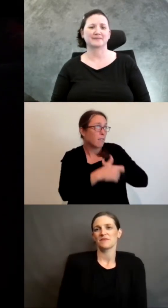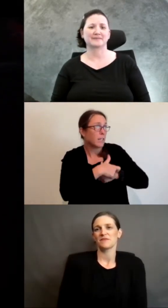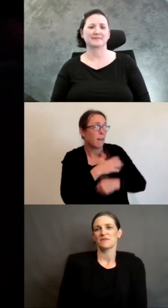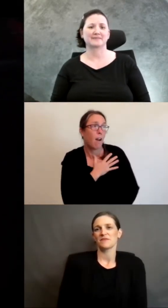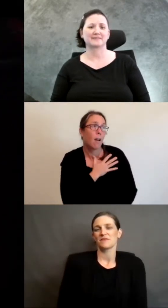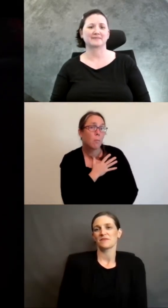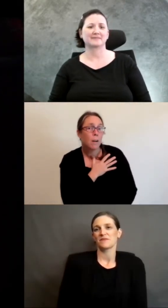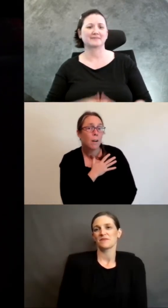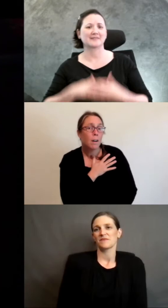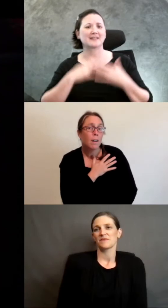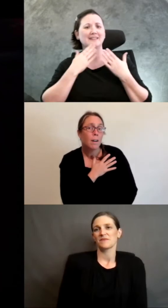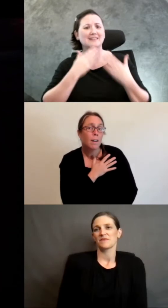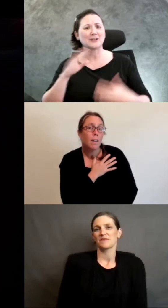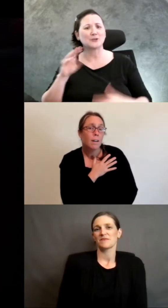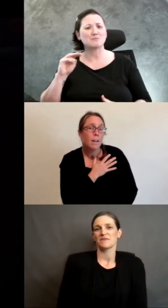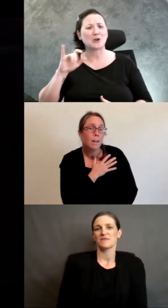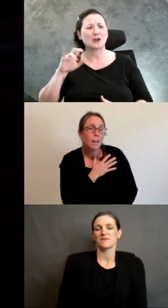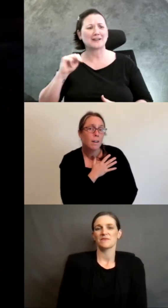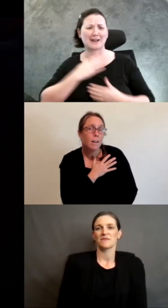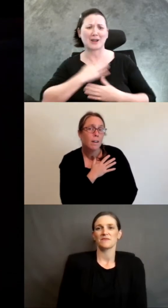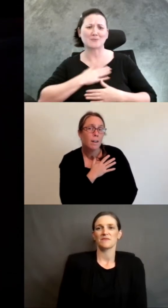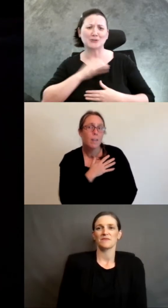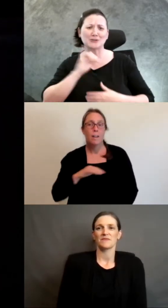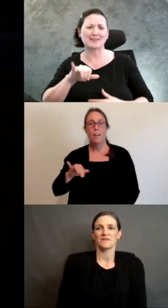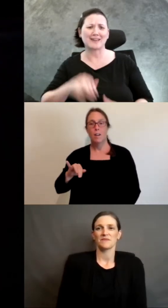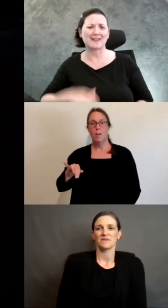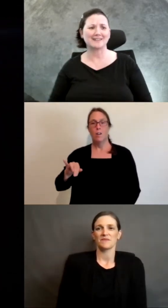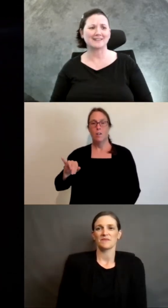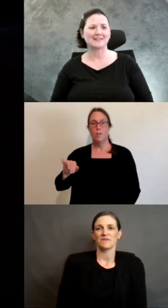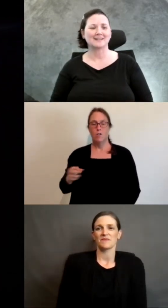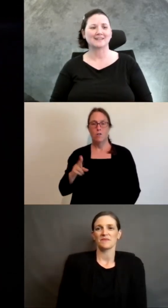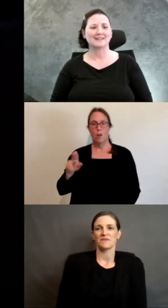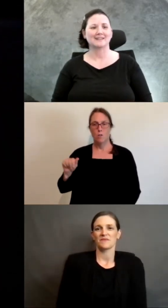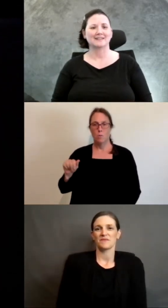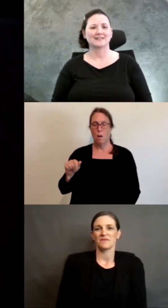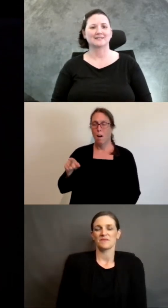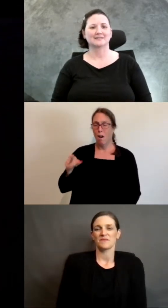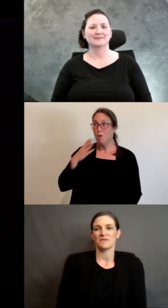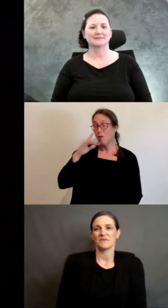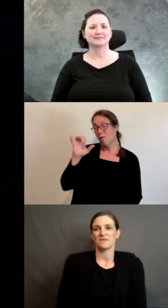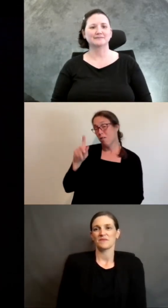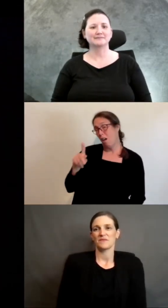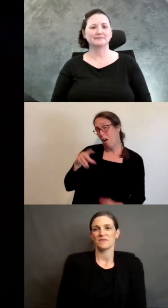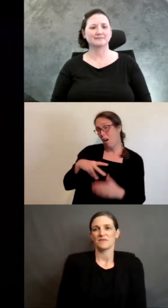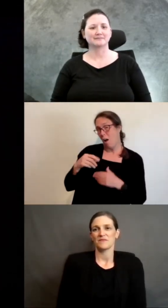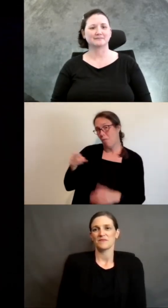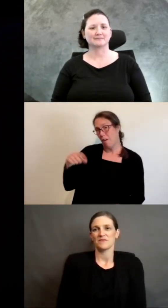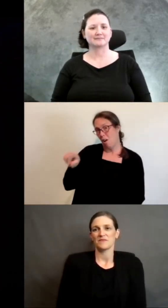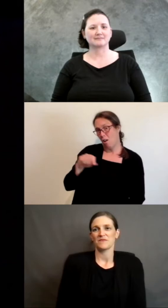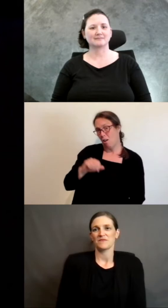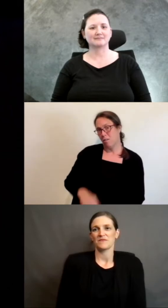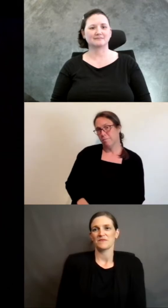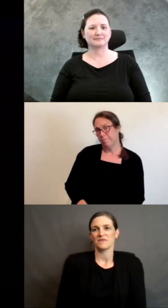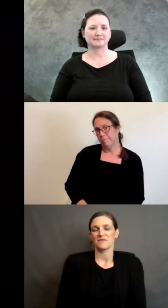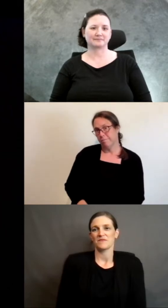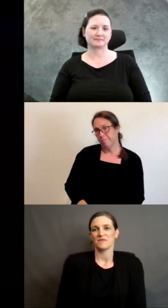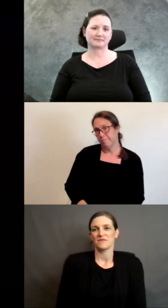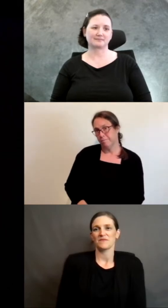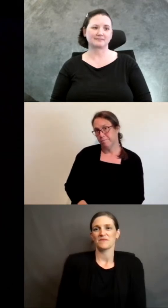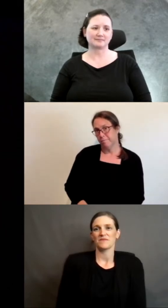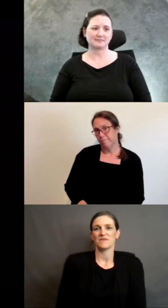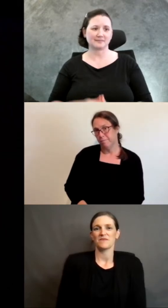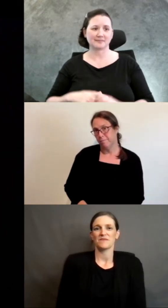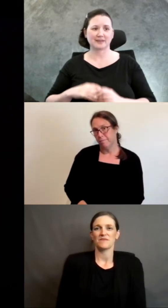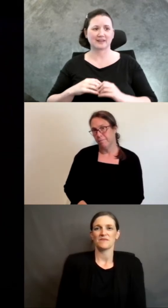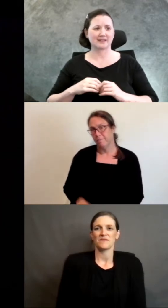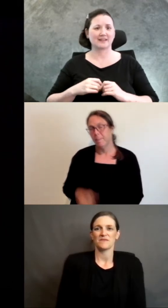that. Hey, good luck out there. Joshua, she's gonna kill it. I agree. She got her